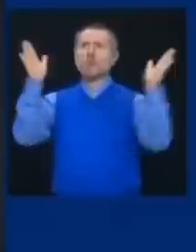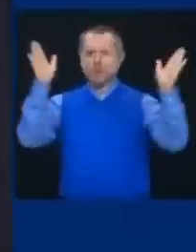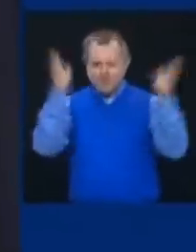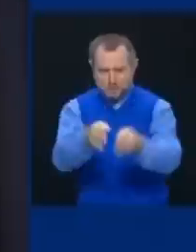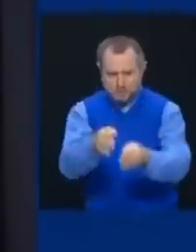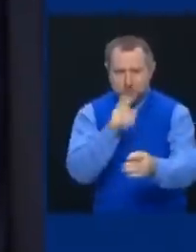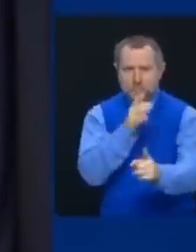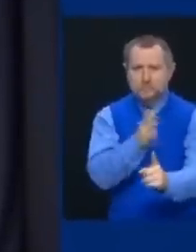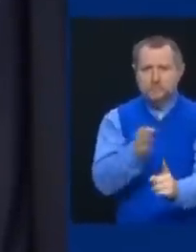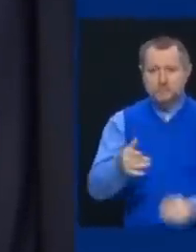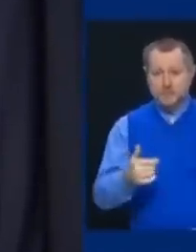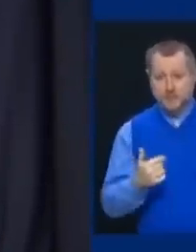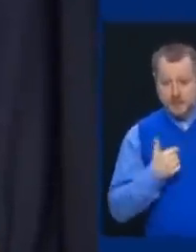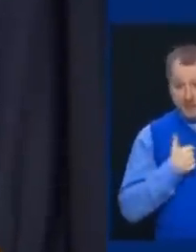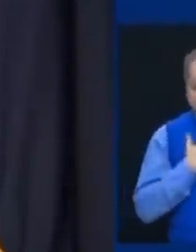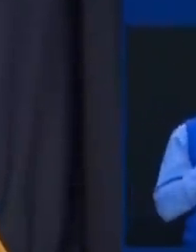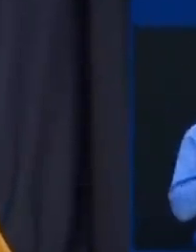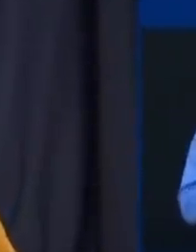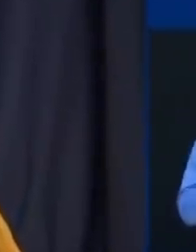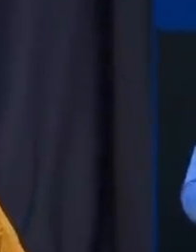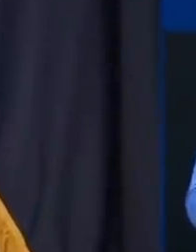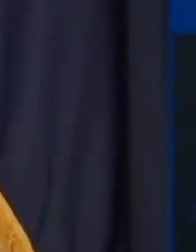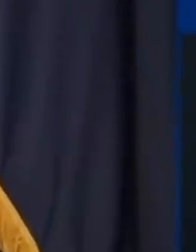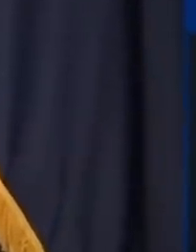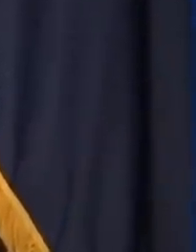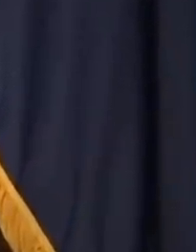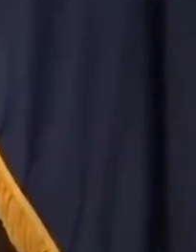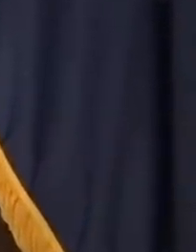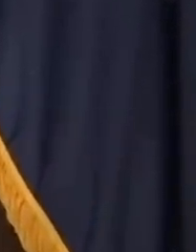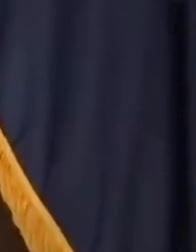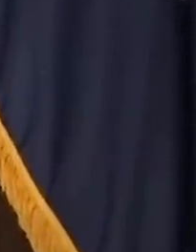I was apologizing to the